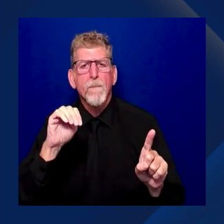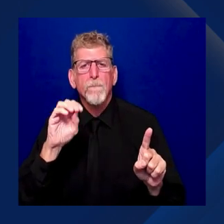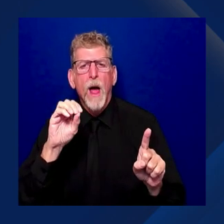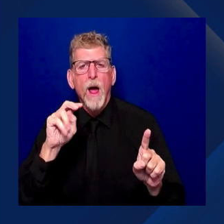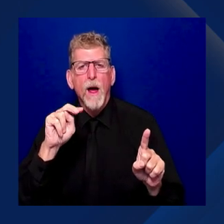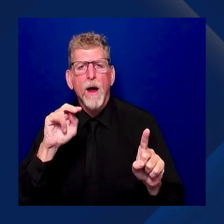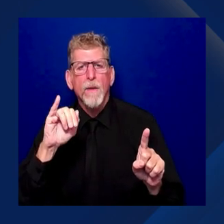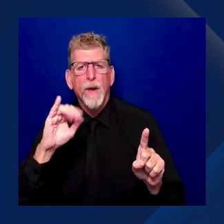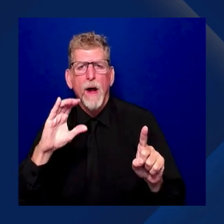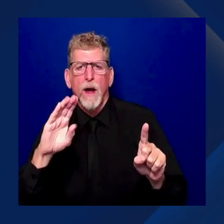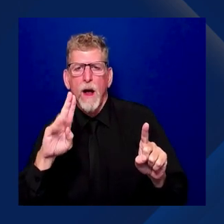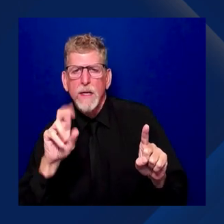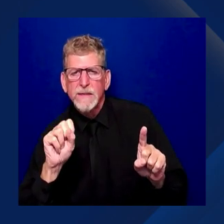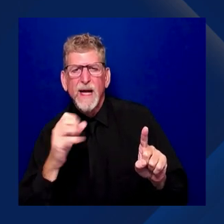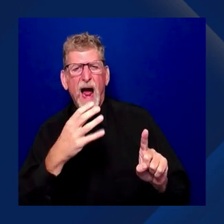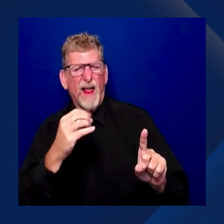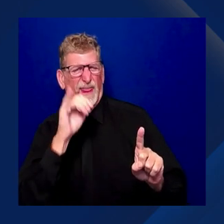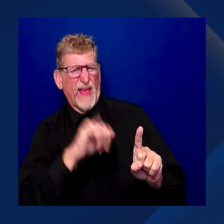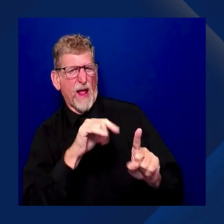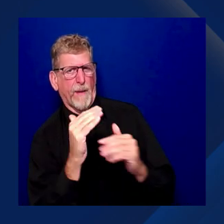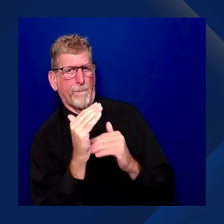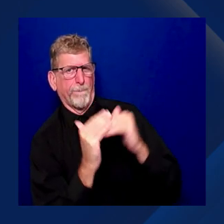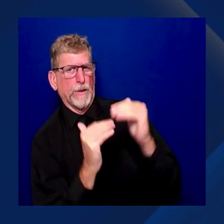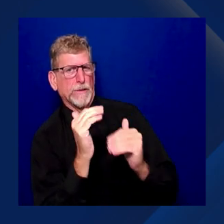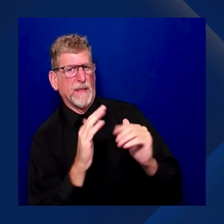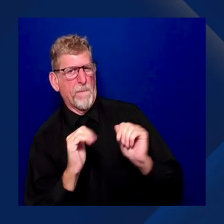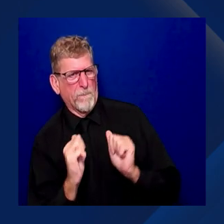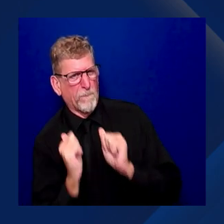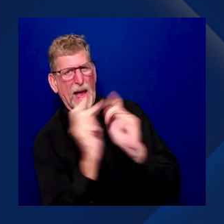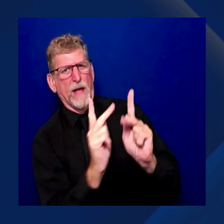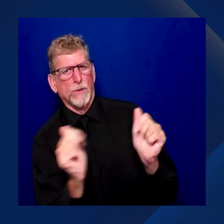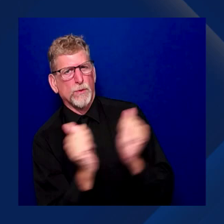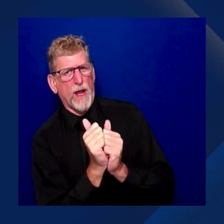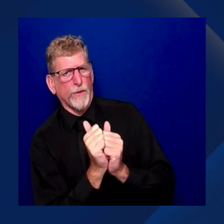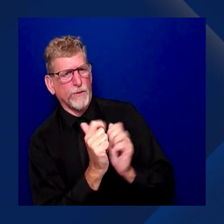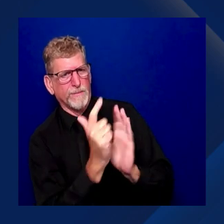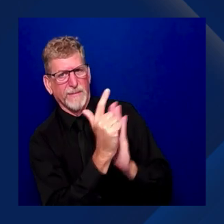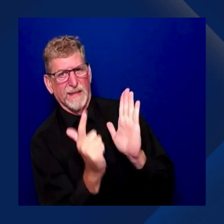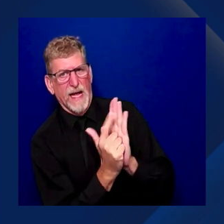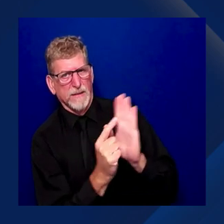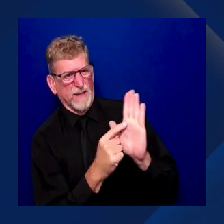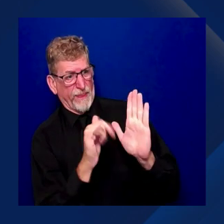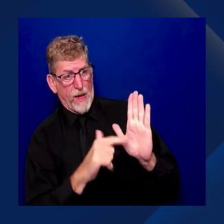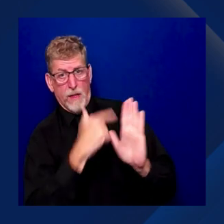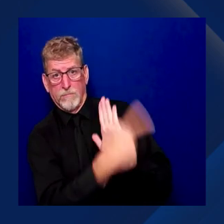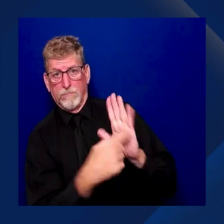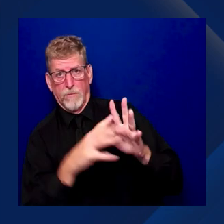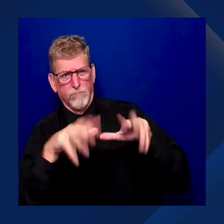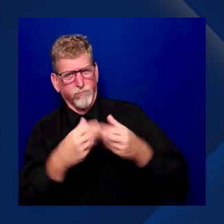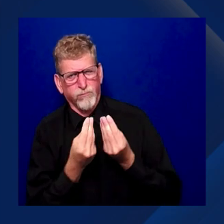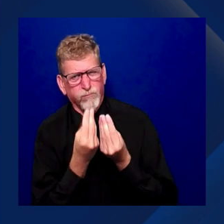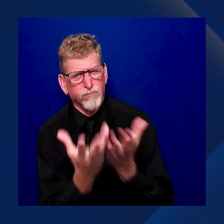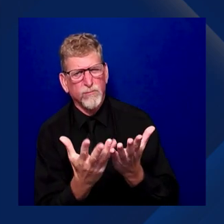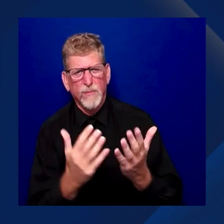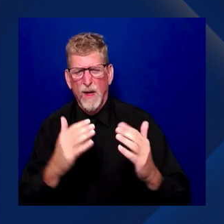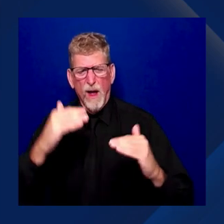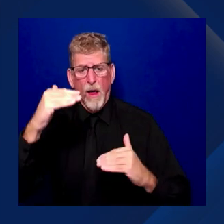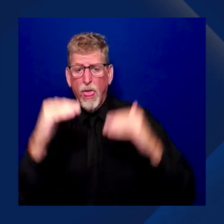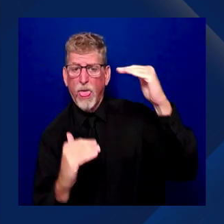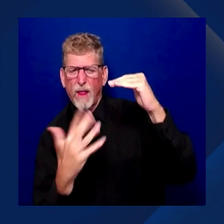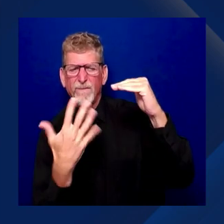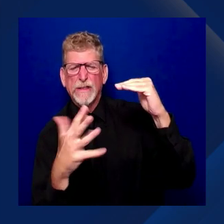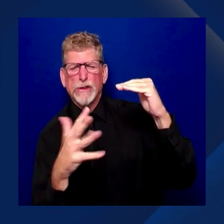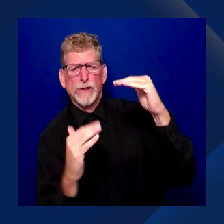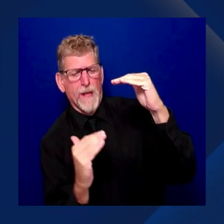healthcare. I believe with my whole heart that we can get there. And now is the time. When I became a mom,